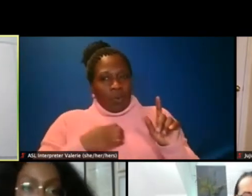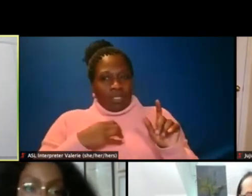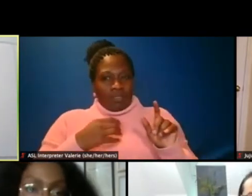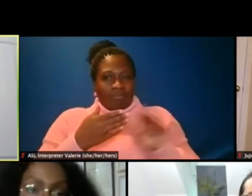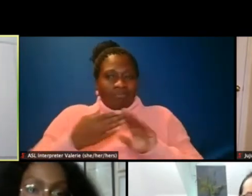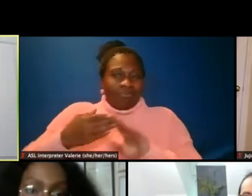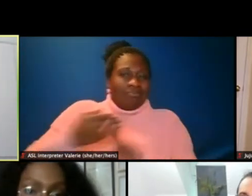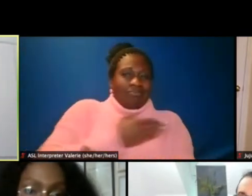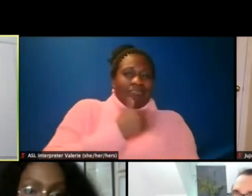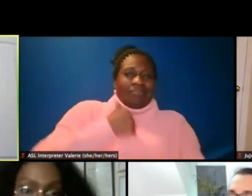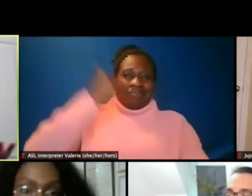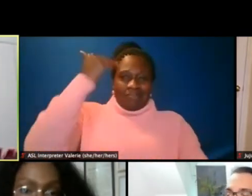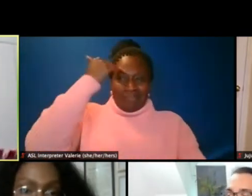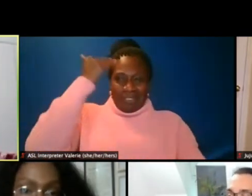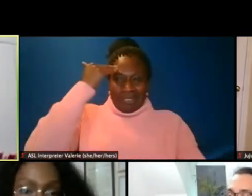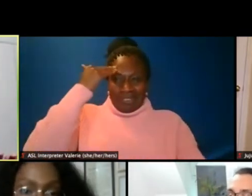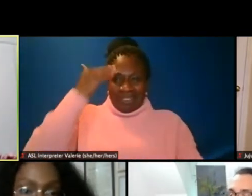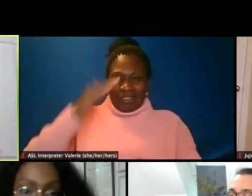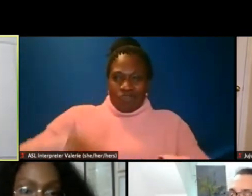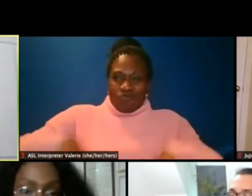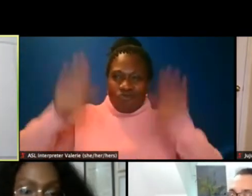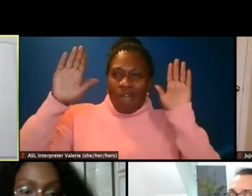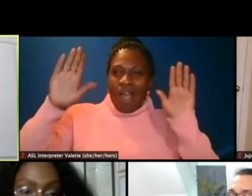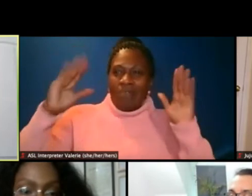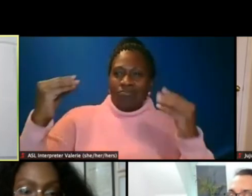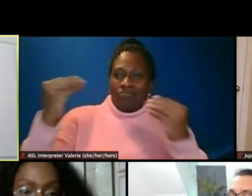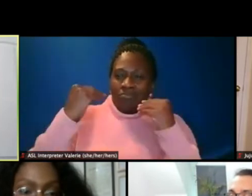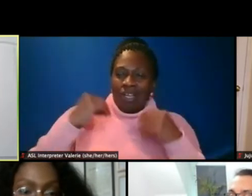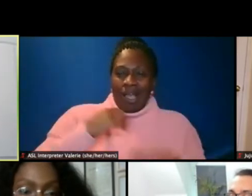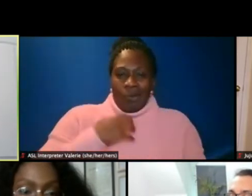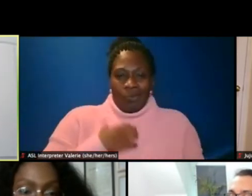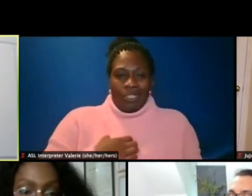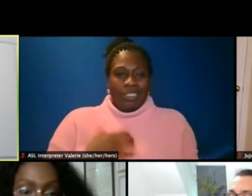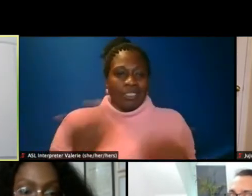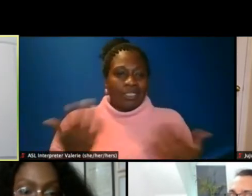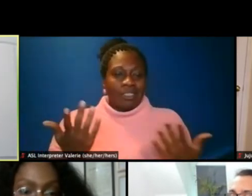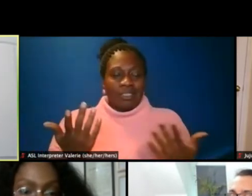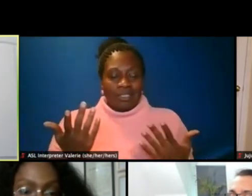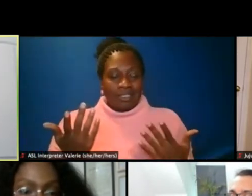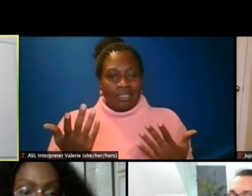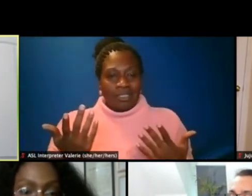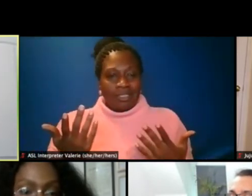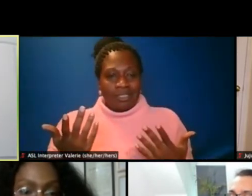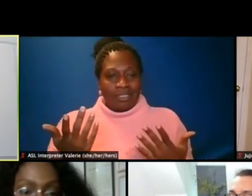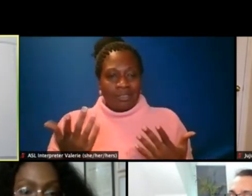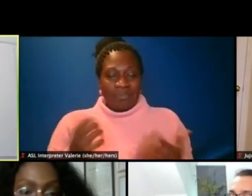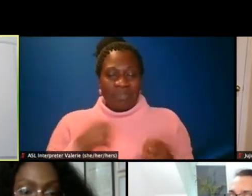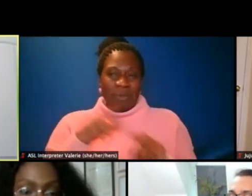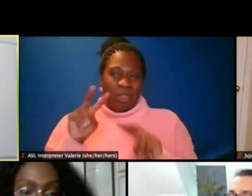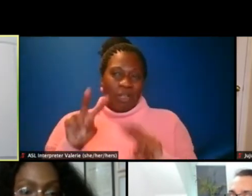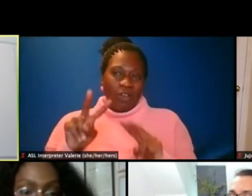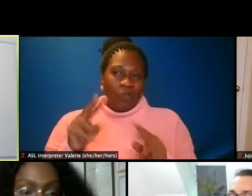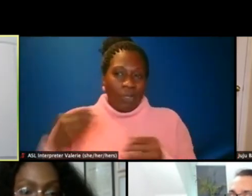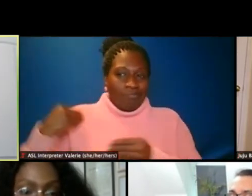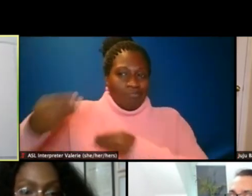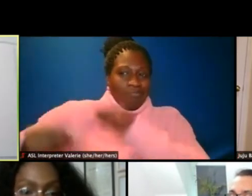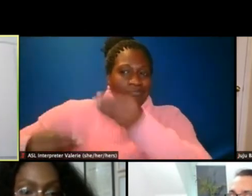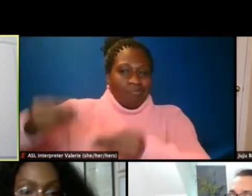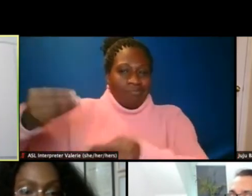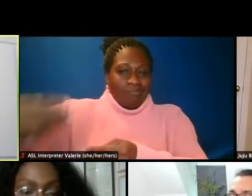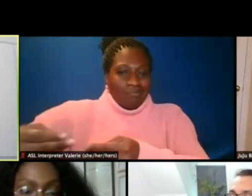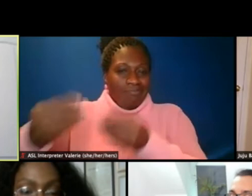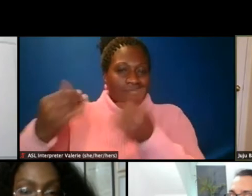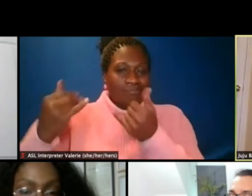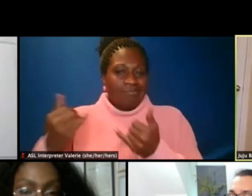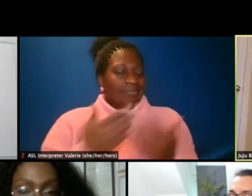it earlier, just growing up, you know. But I'm looking forward to passing it down. So